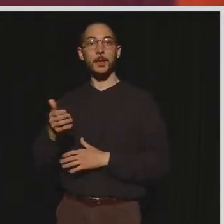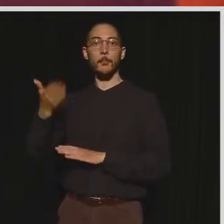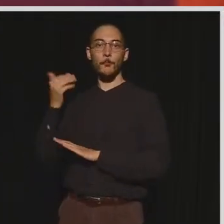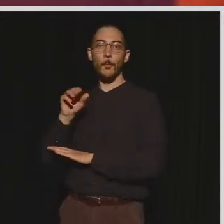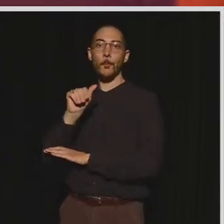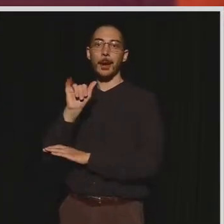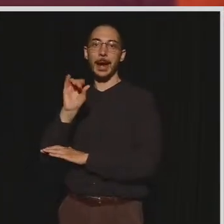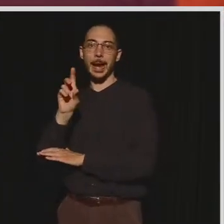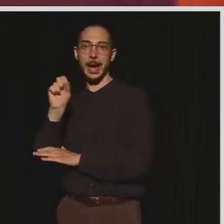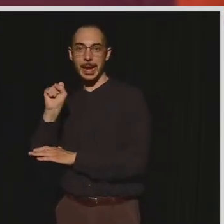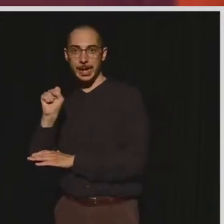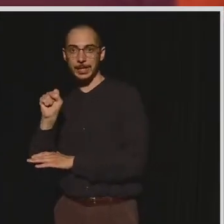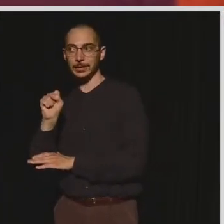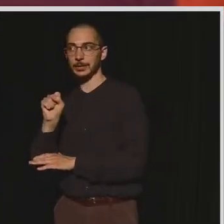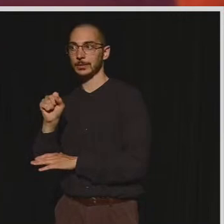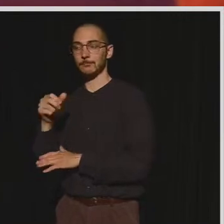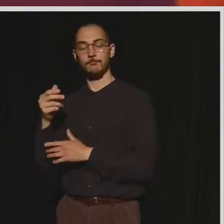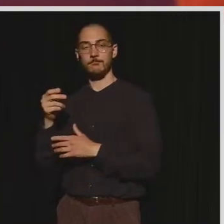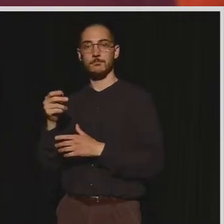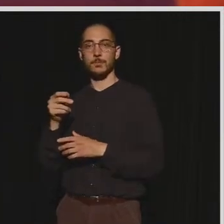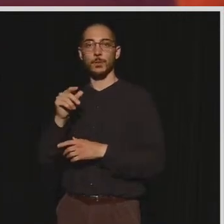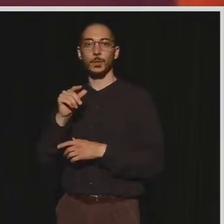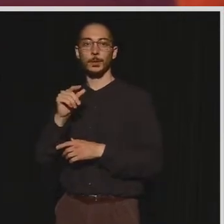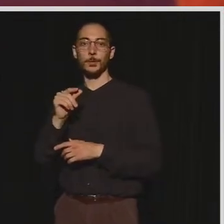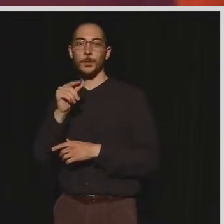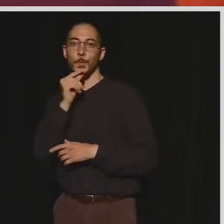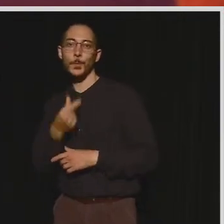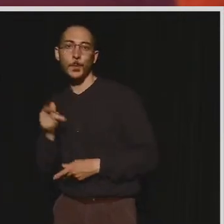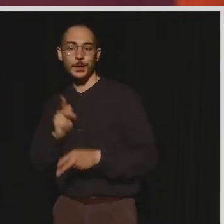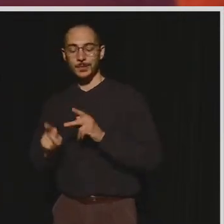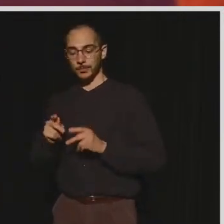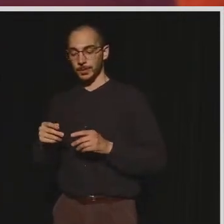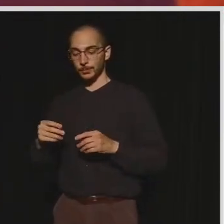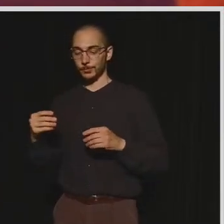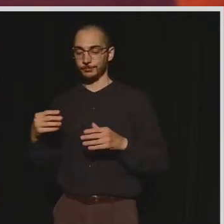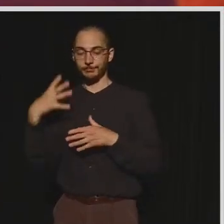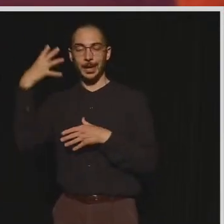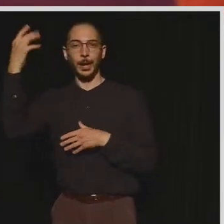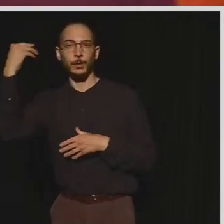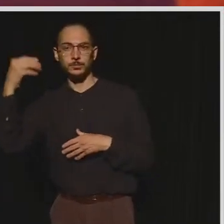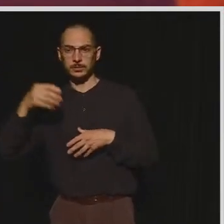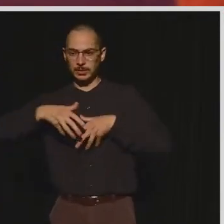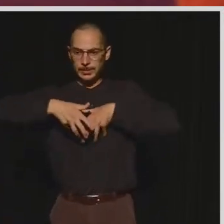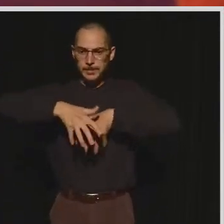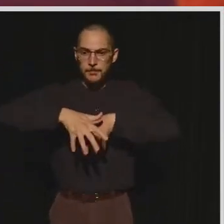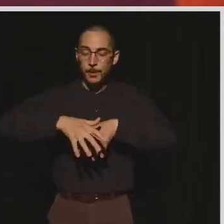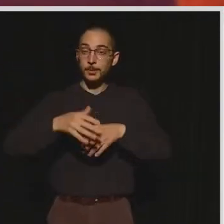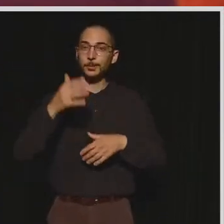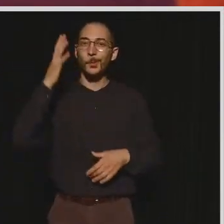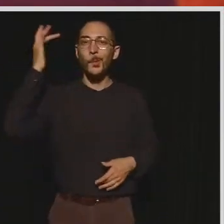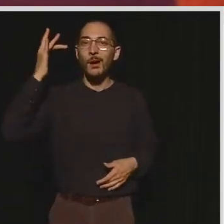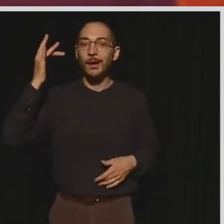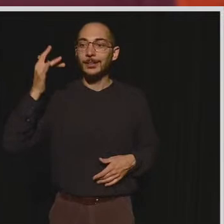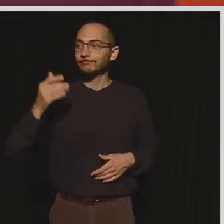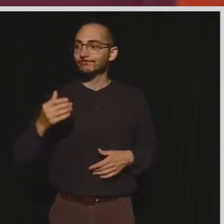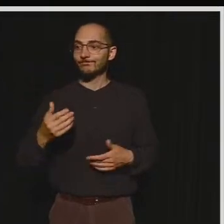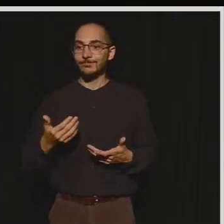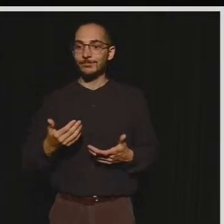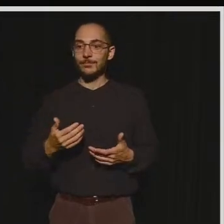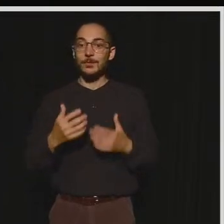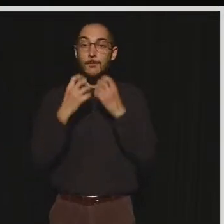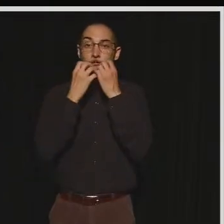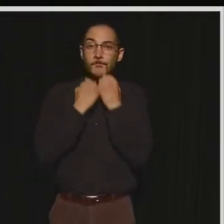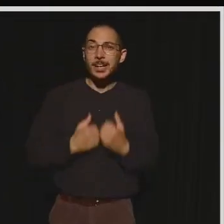lives depended on it. So there's a piece of me that feels like we've had 10 years of celebration, or several years of a